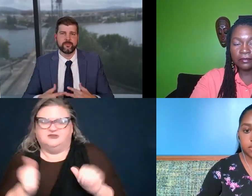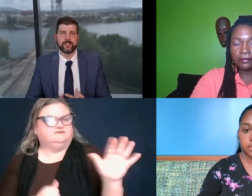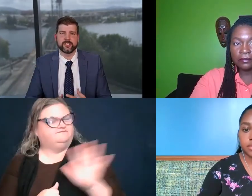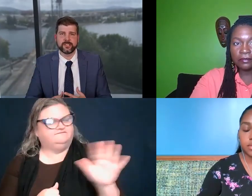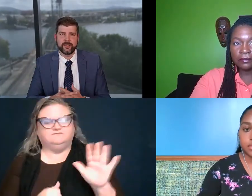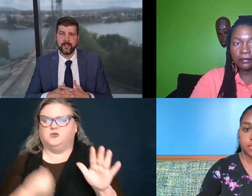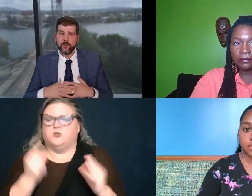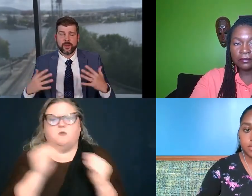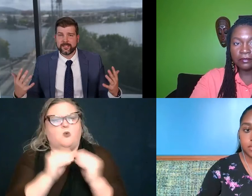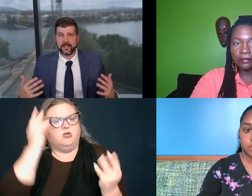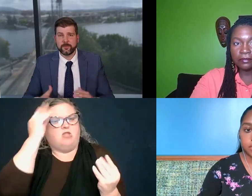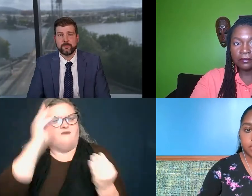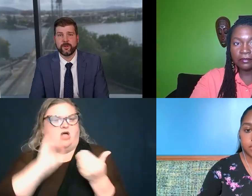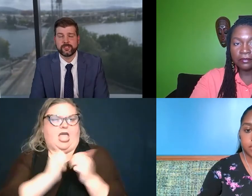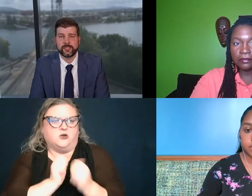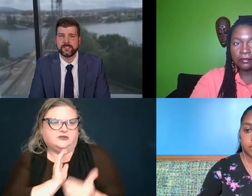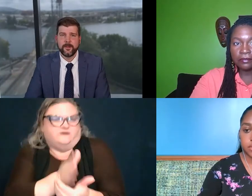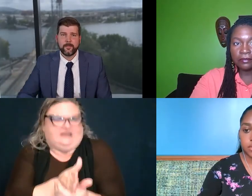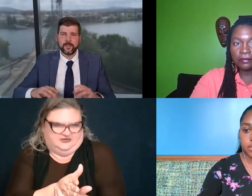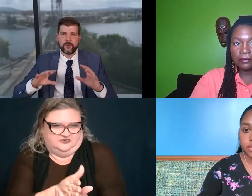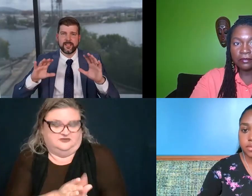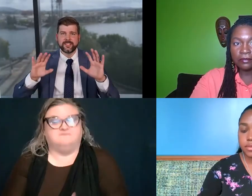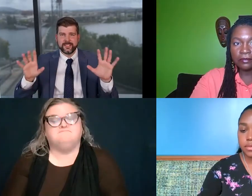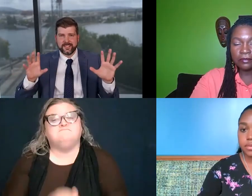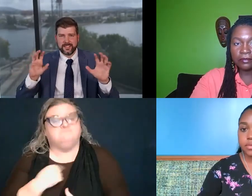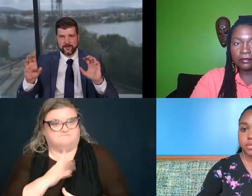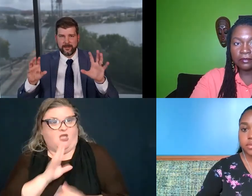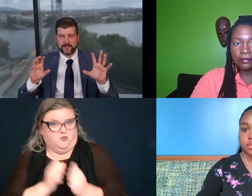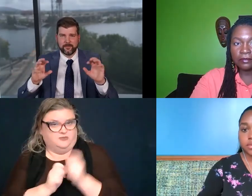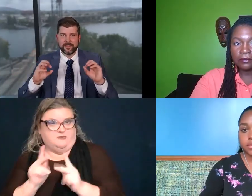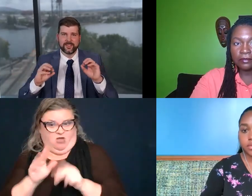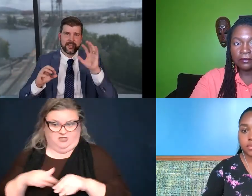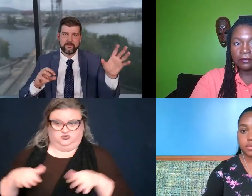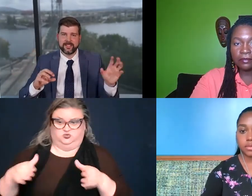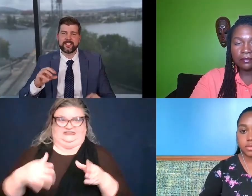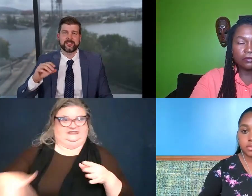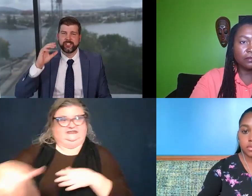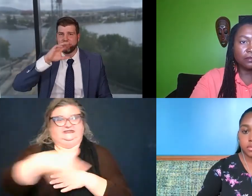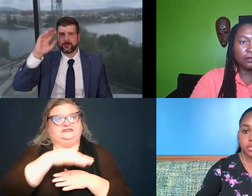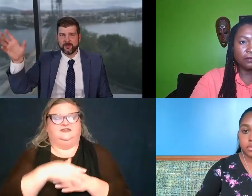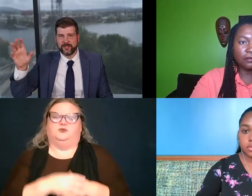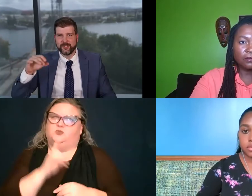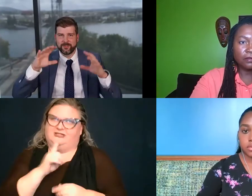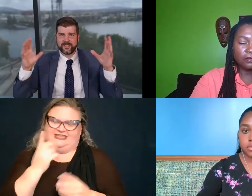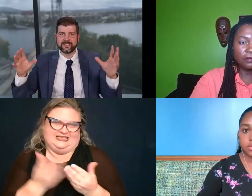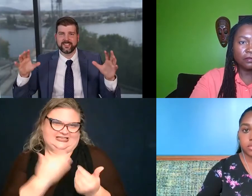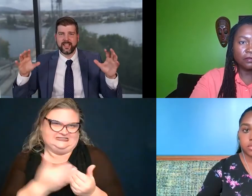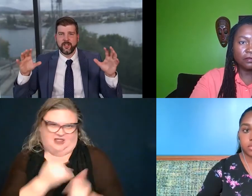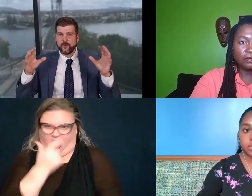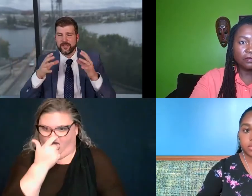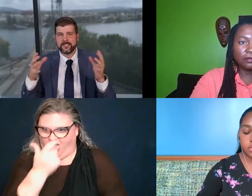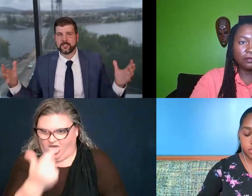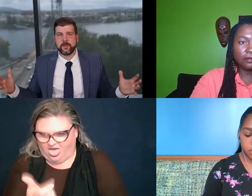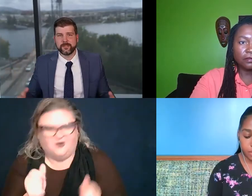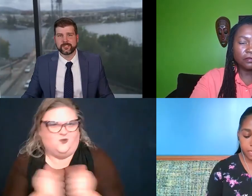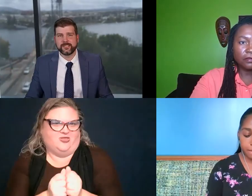the interventions. And when I talk to people on the streets, you know, it's easy to get wrapped up in the comment section or Twitter or things like that.